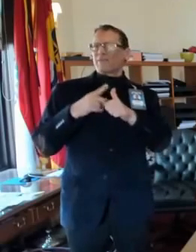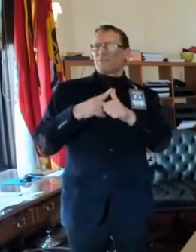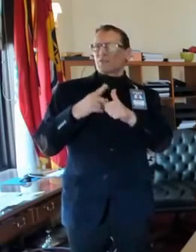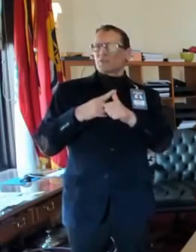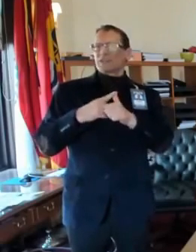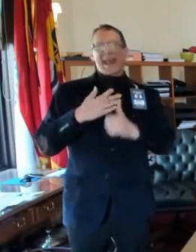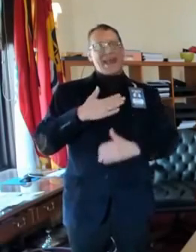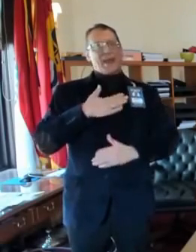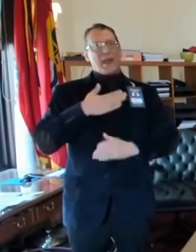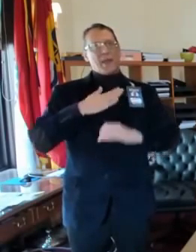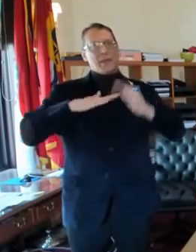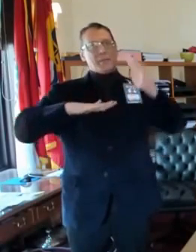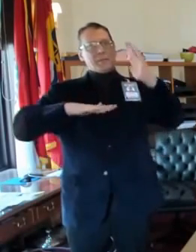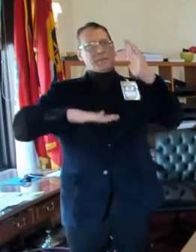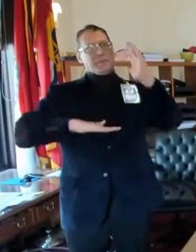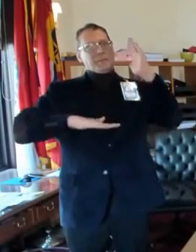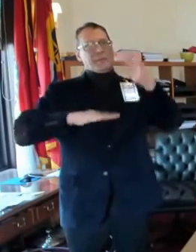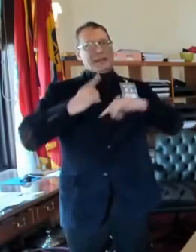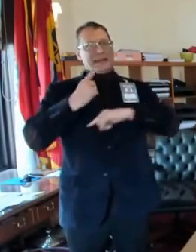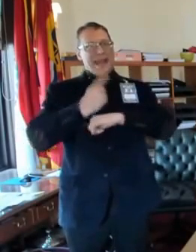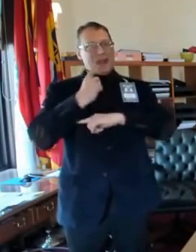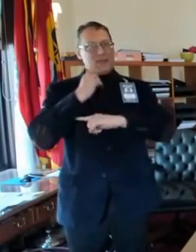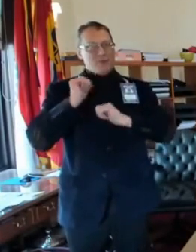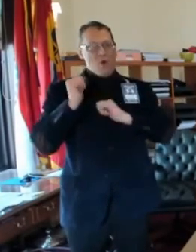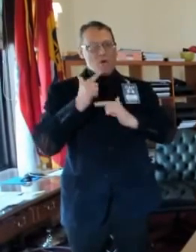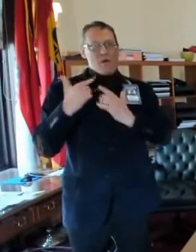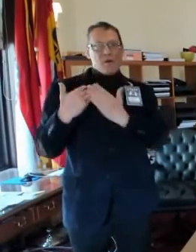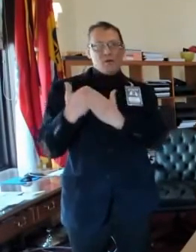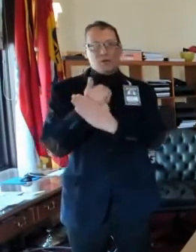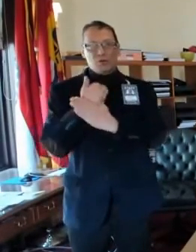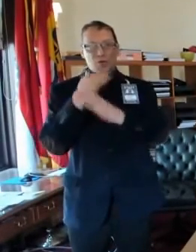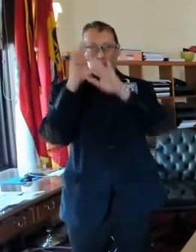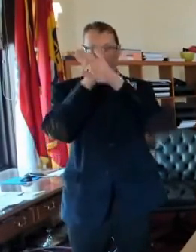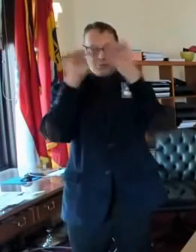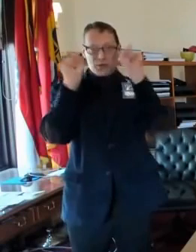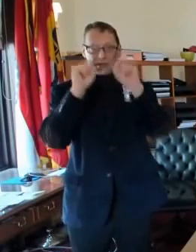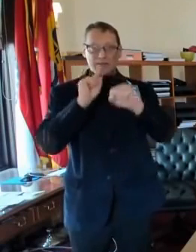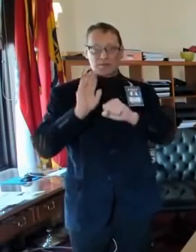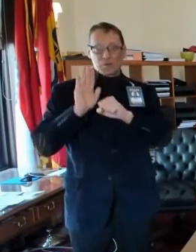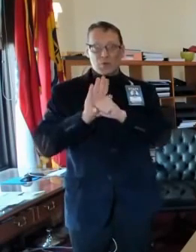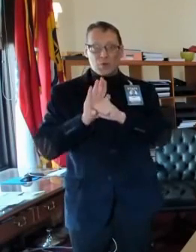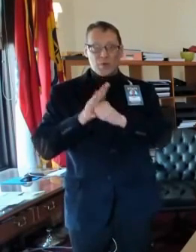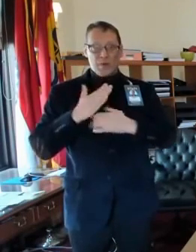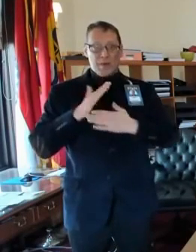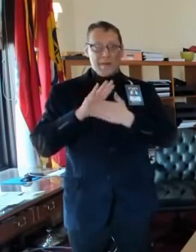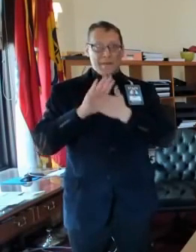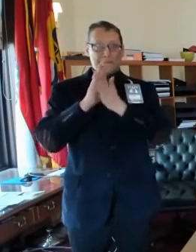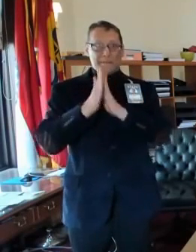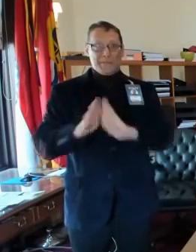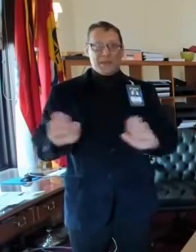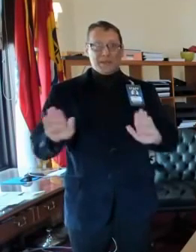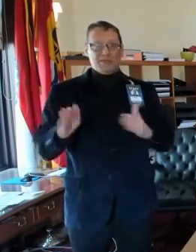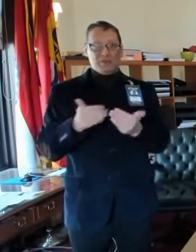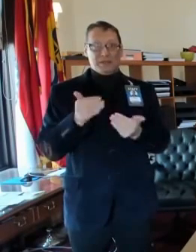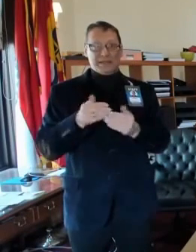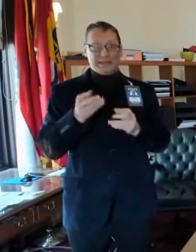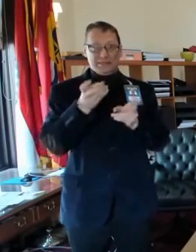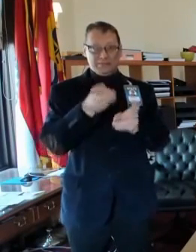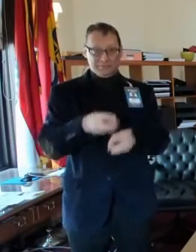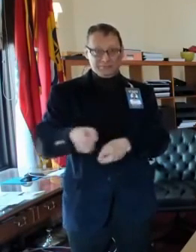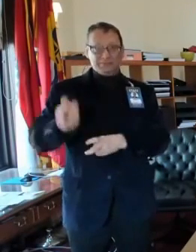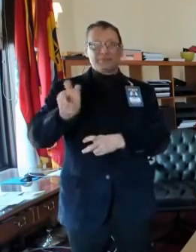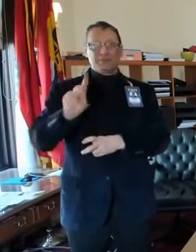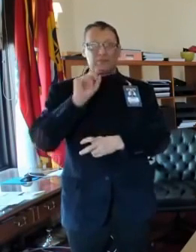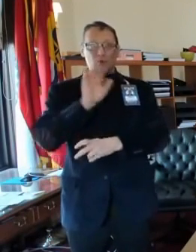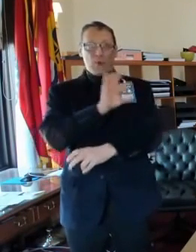Happy Inauguration Day to everybody. A new president sworn in the peaceful transfer of power that